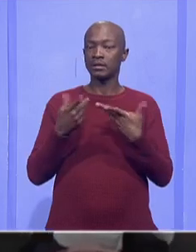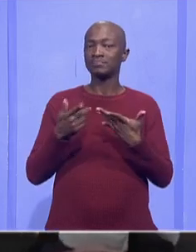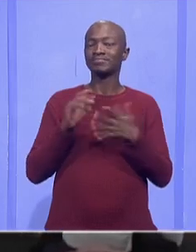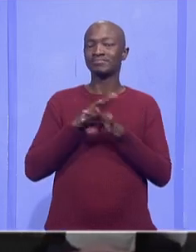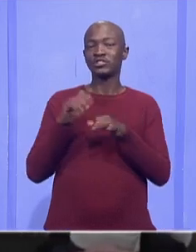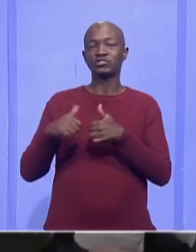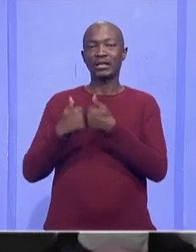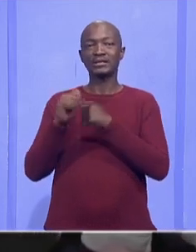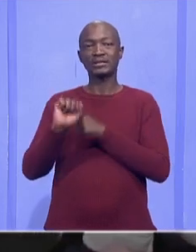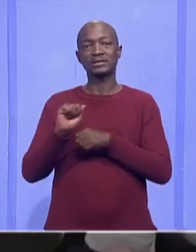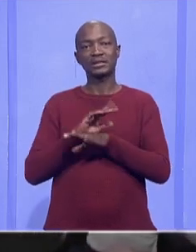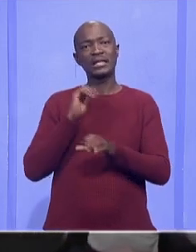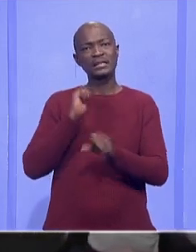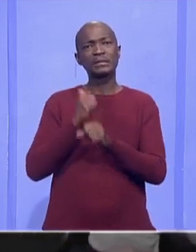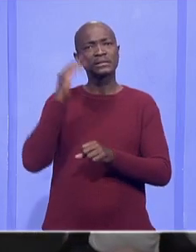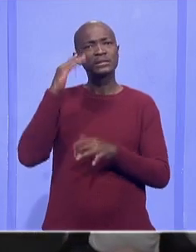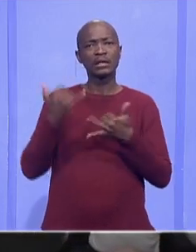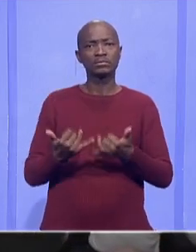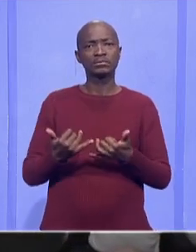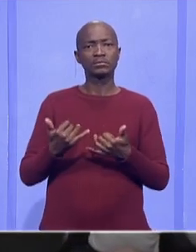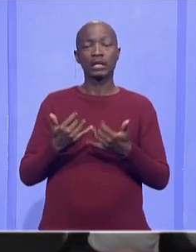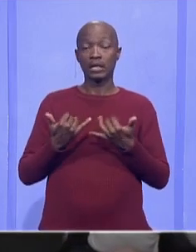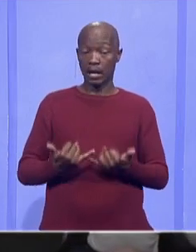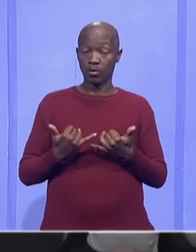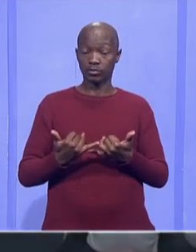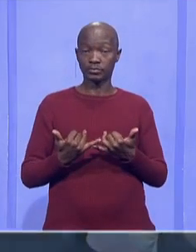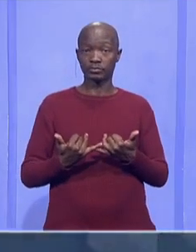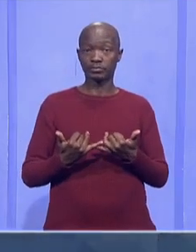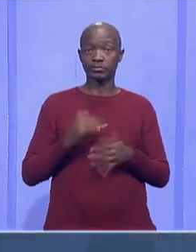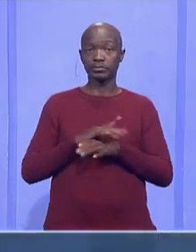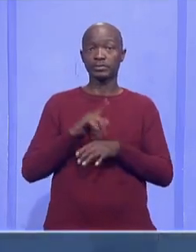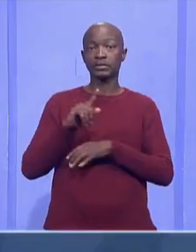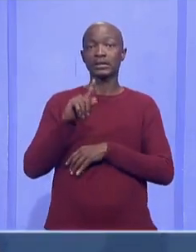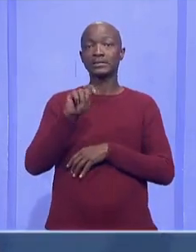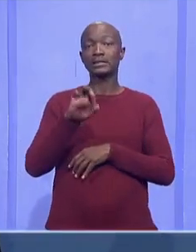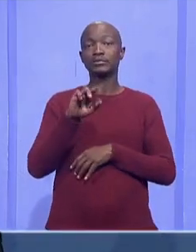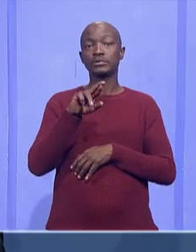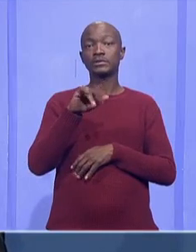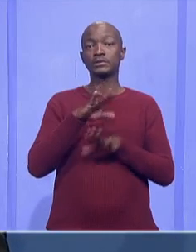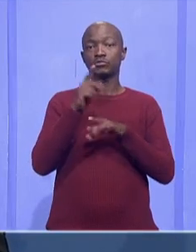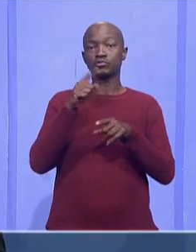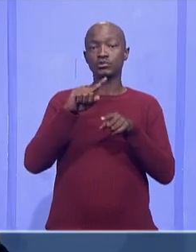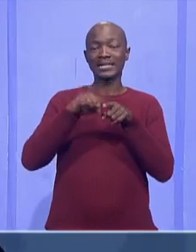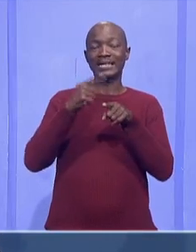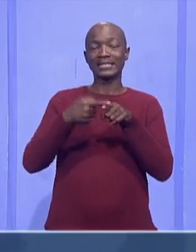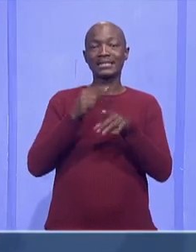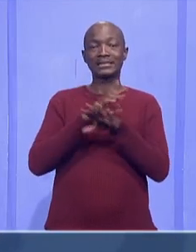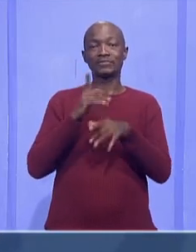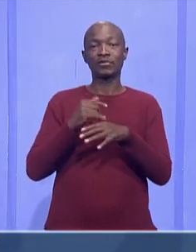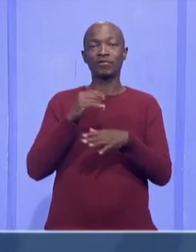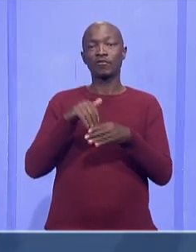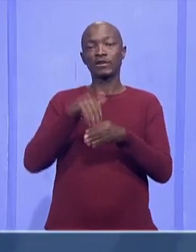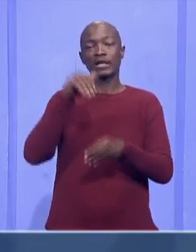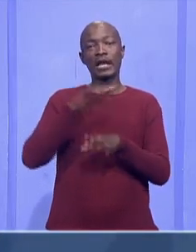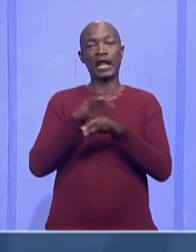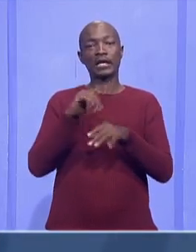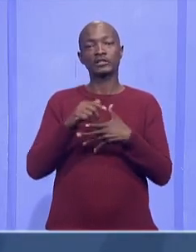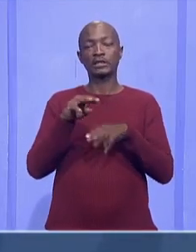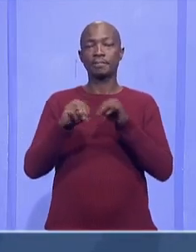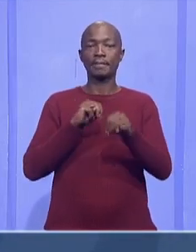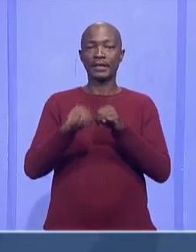Let's continue making sense of this moment. With us here in our studios is Tselane, who's the Executive Chair of the Institute of Election Management Services